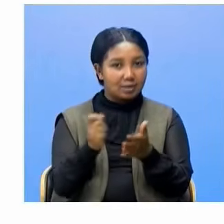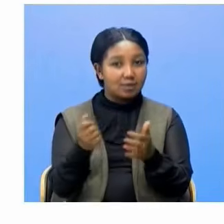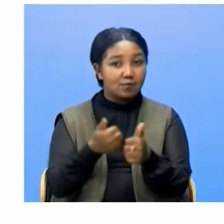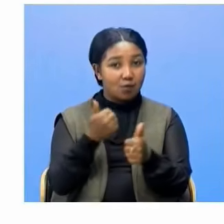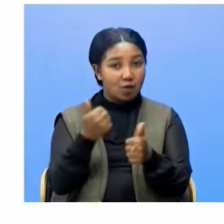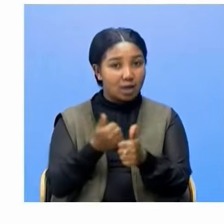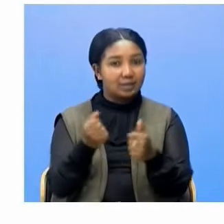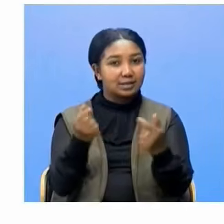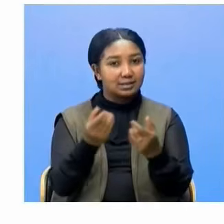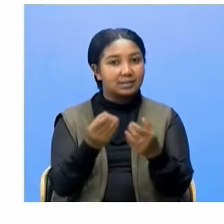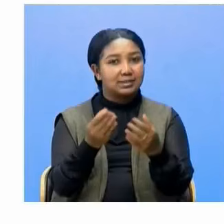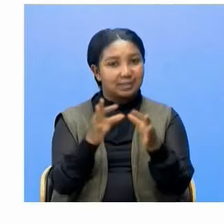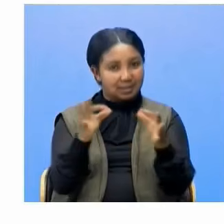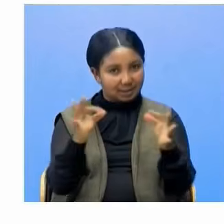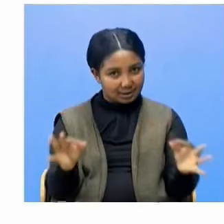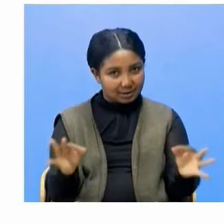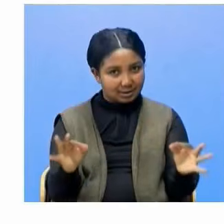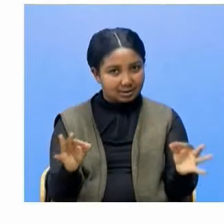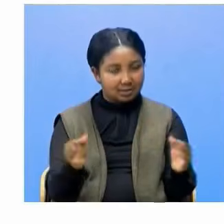sentences